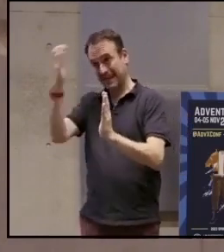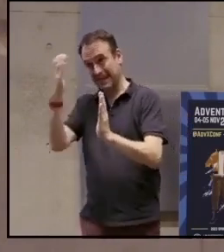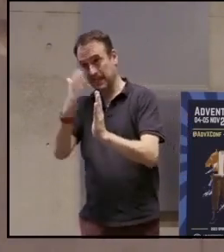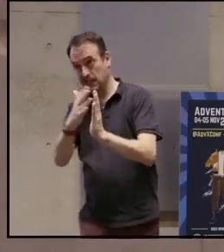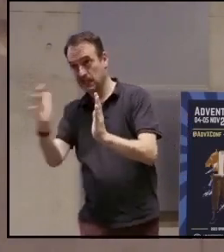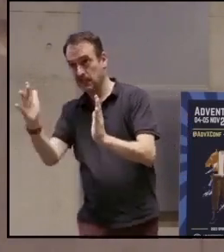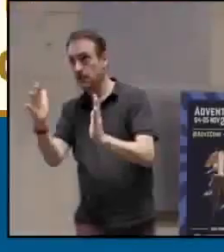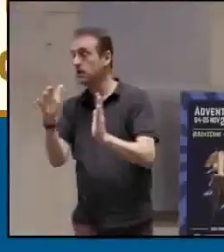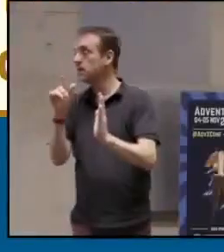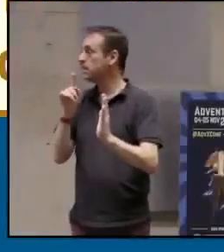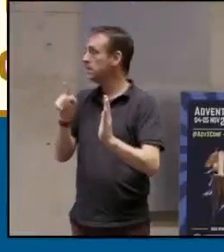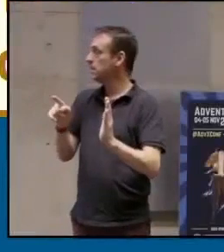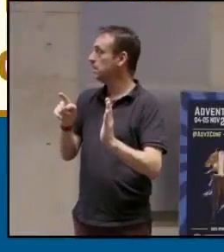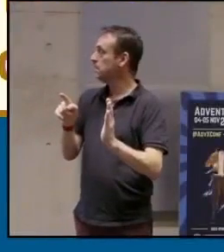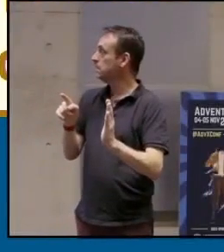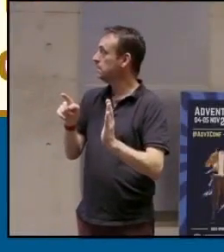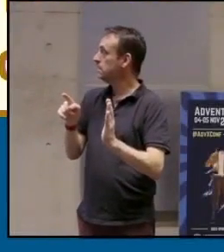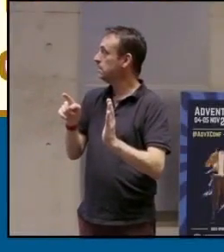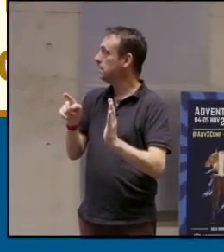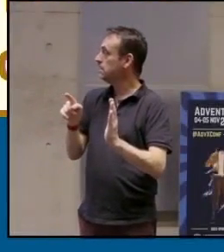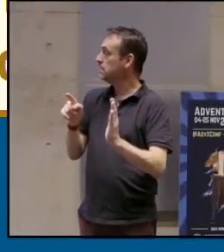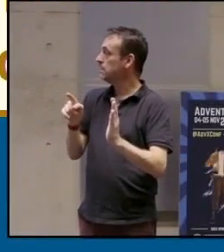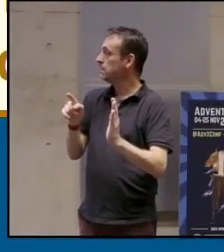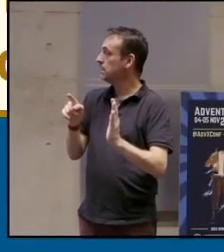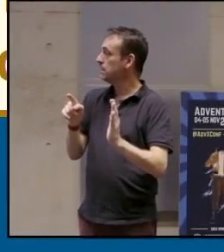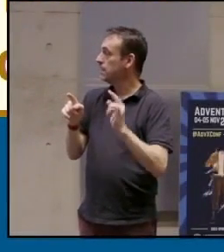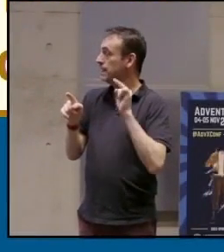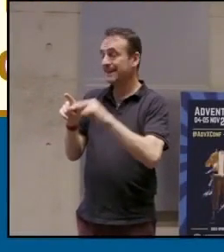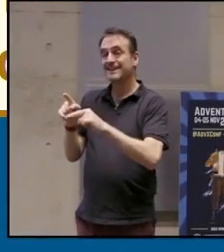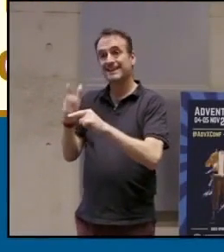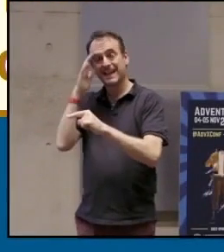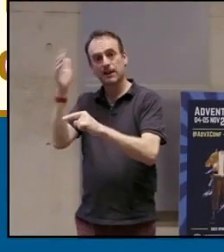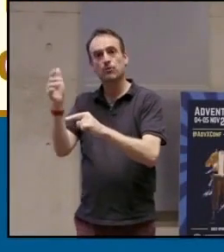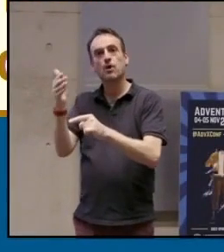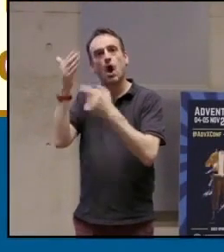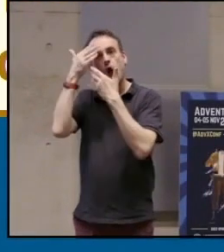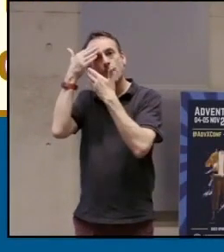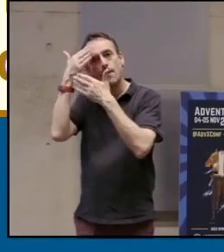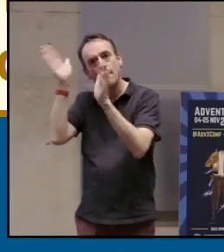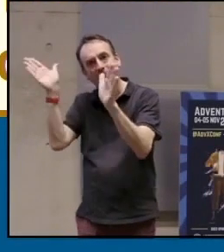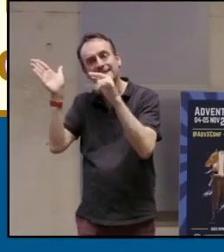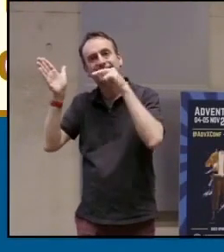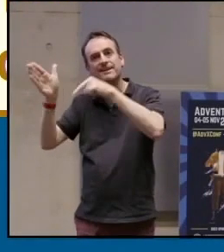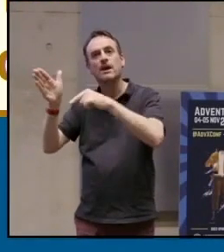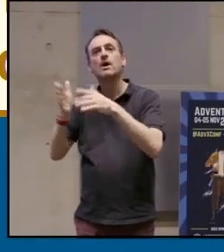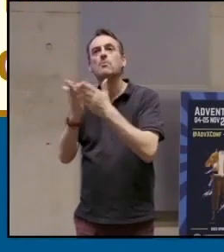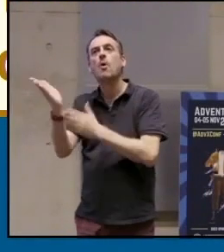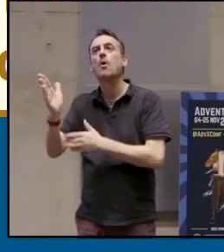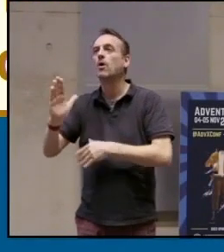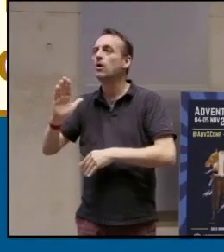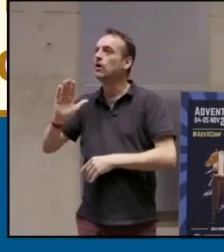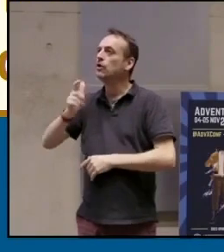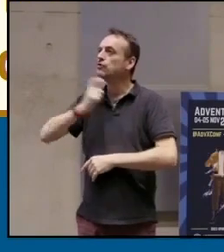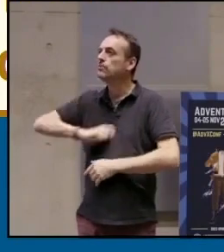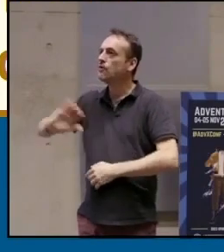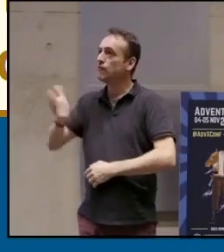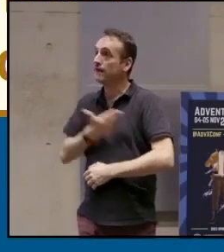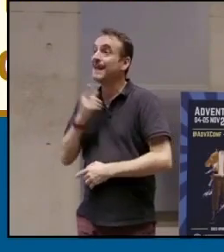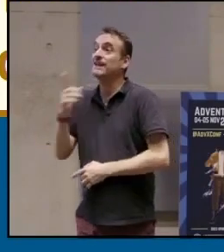tyrannical. Jayavarman VII was different. He was more open-minded, he was more civic, he was more welfare-oriented, and most of all, he was a